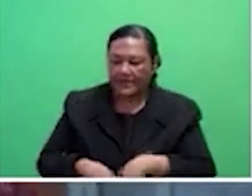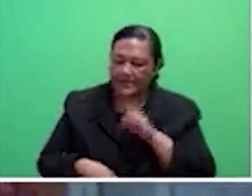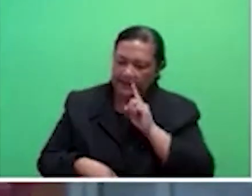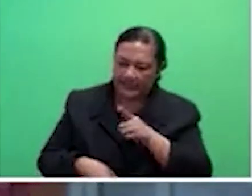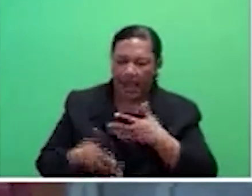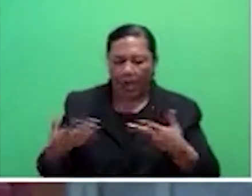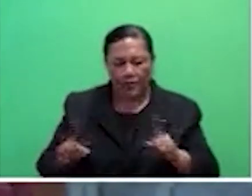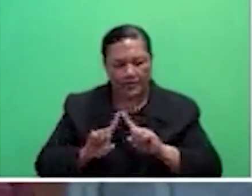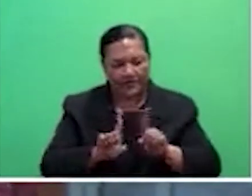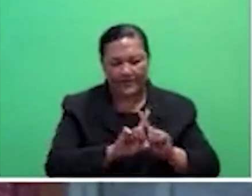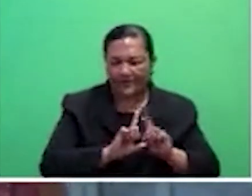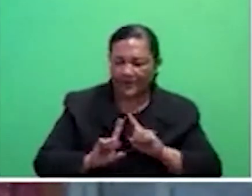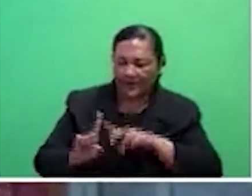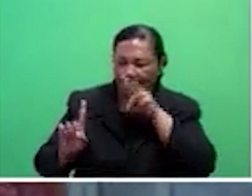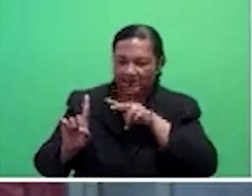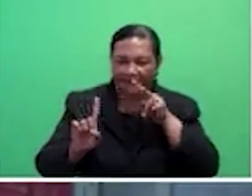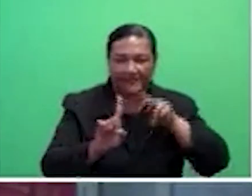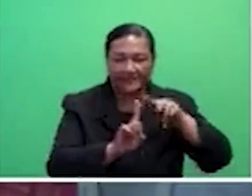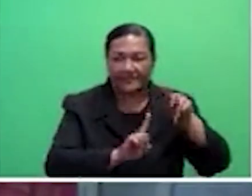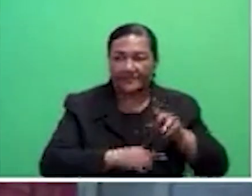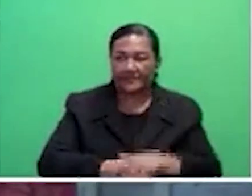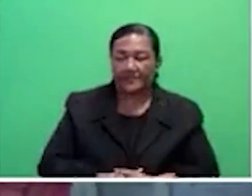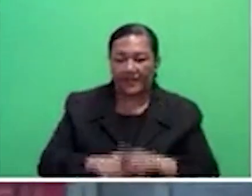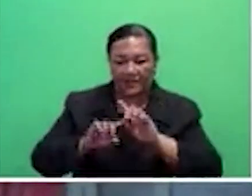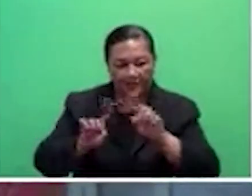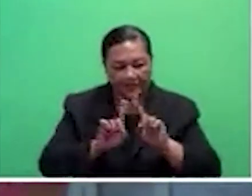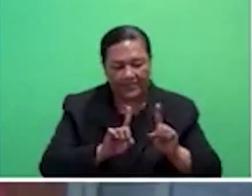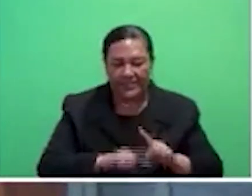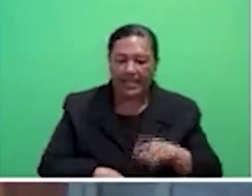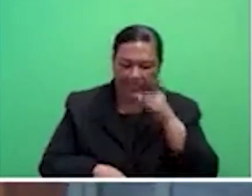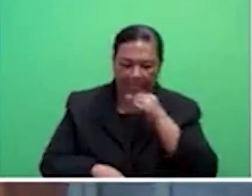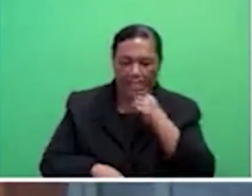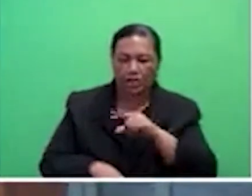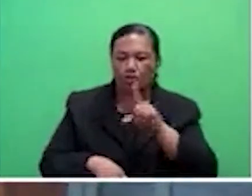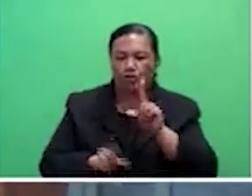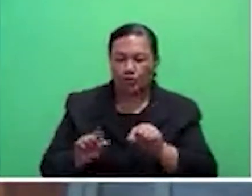understand how, within our own faith and traditions, we can do better and serve